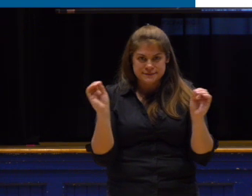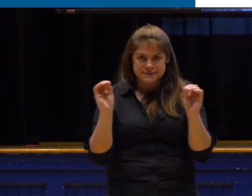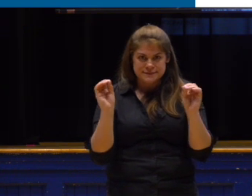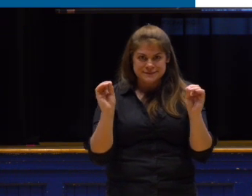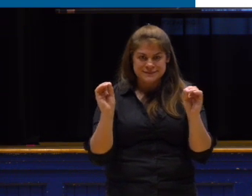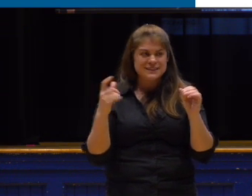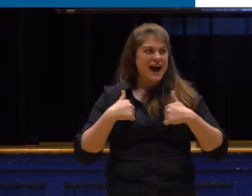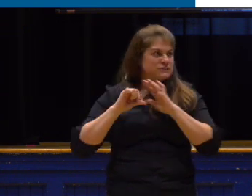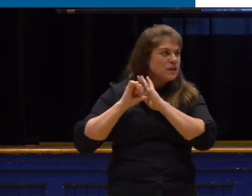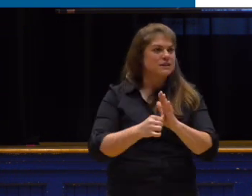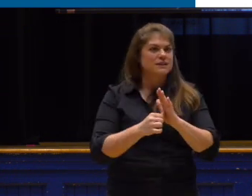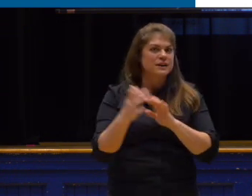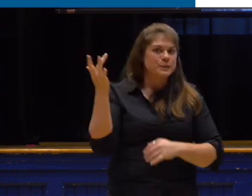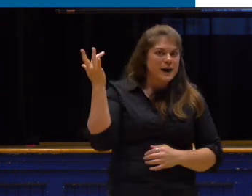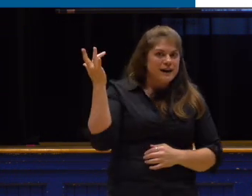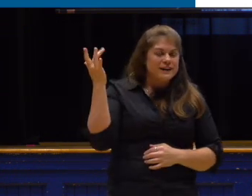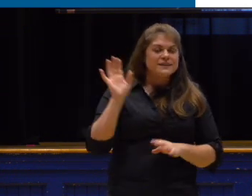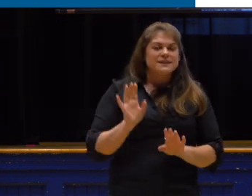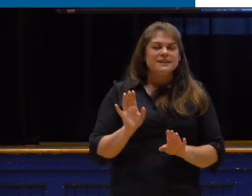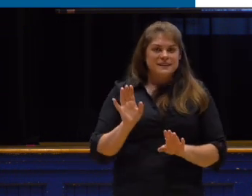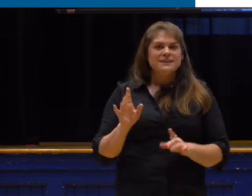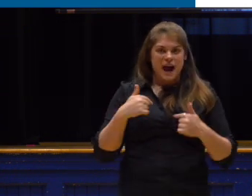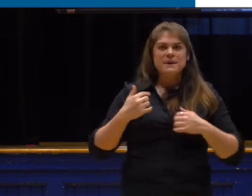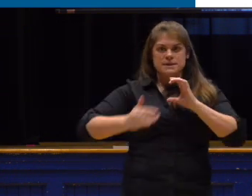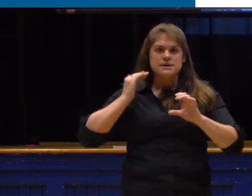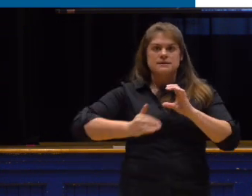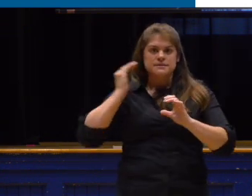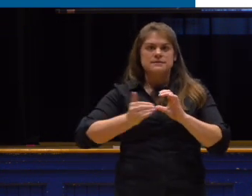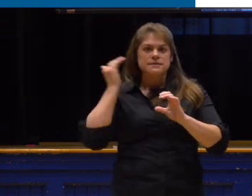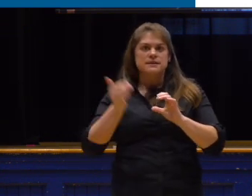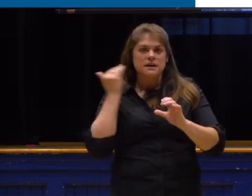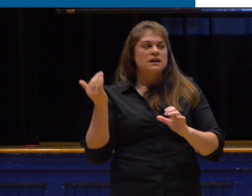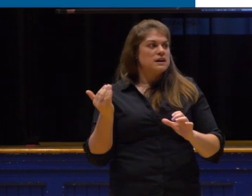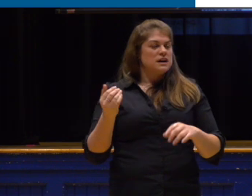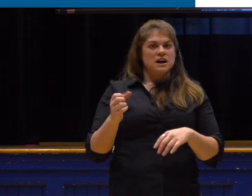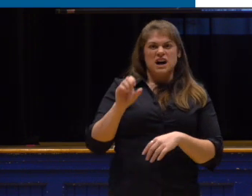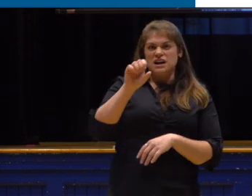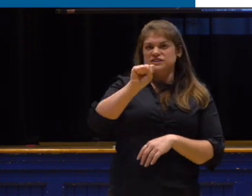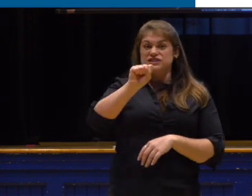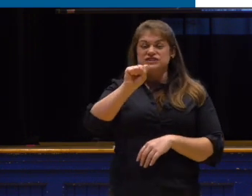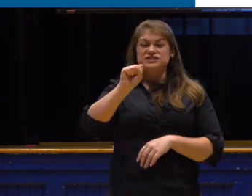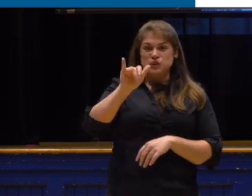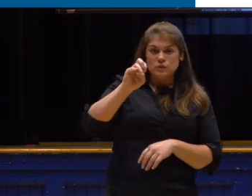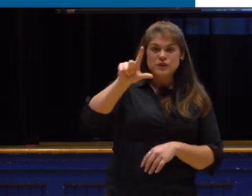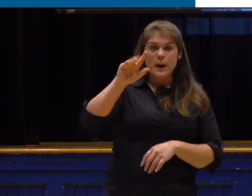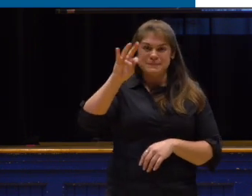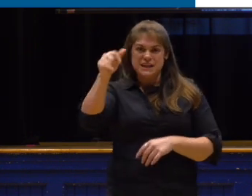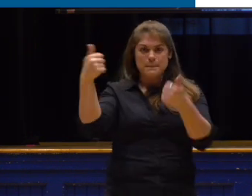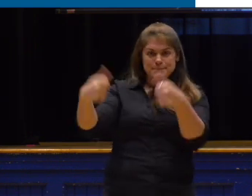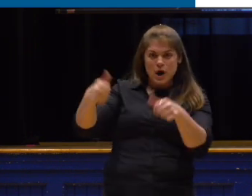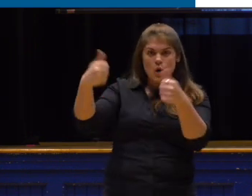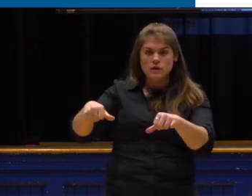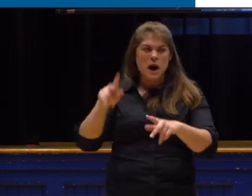I have to say that because I've been getting emails, social media posts, that people